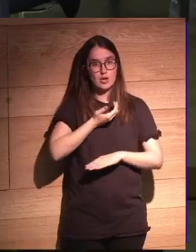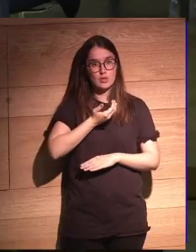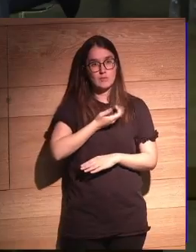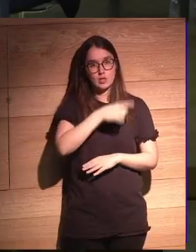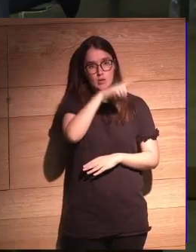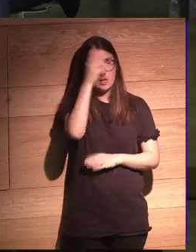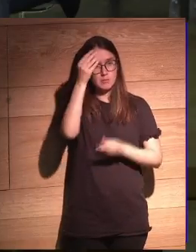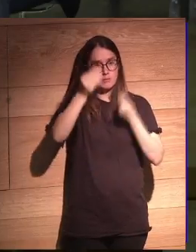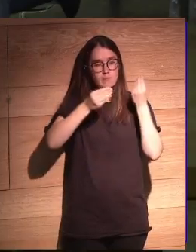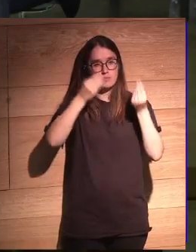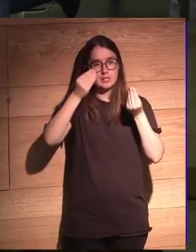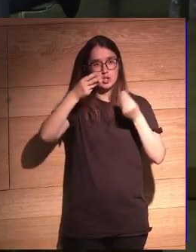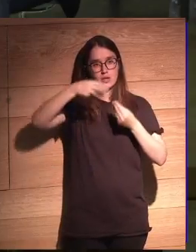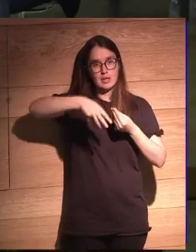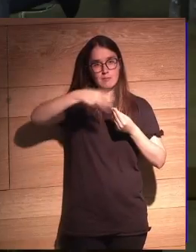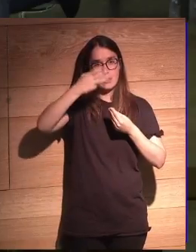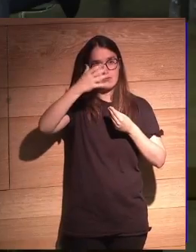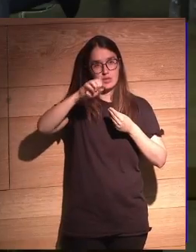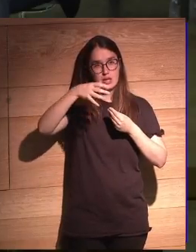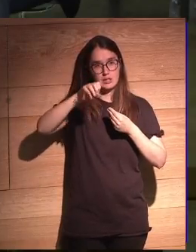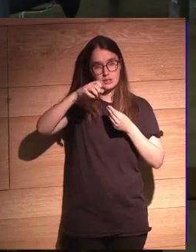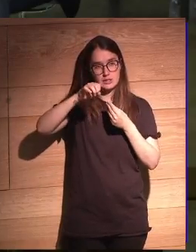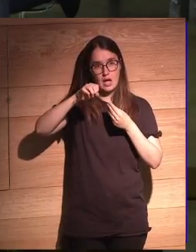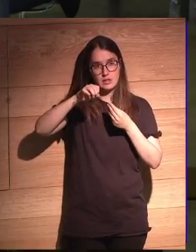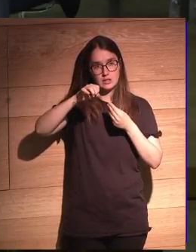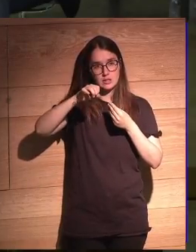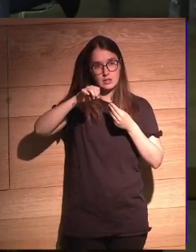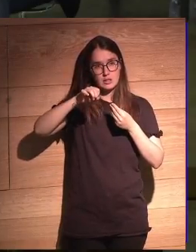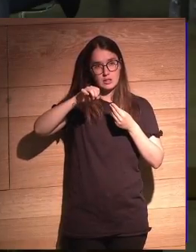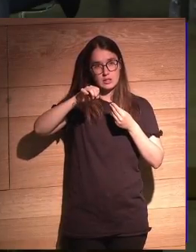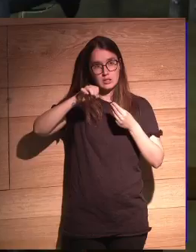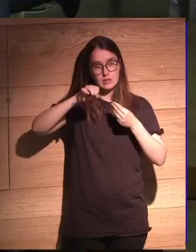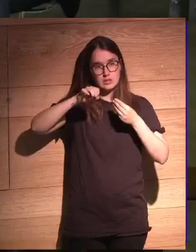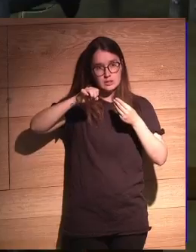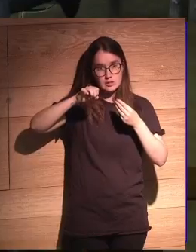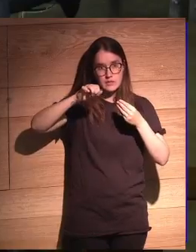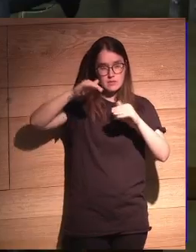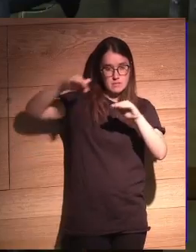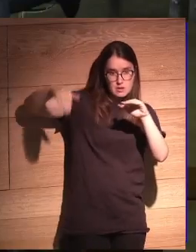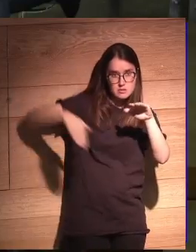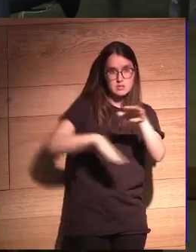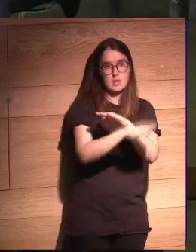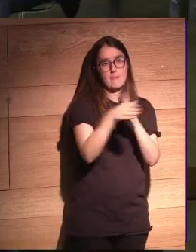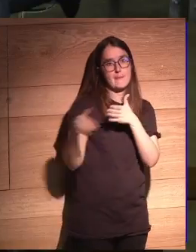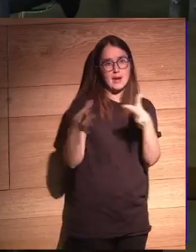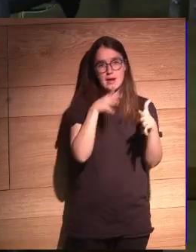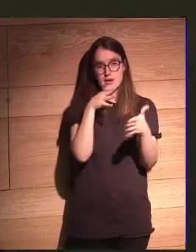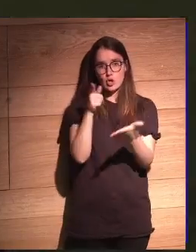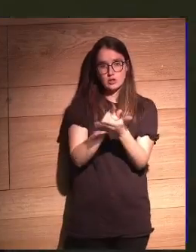works on a street, or when they decided that they will put the